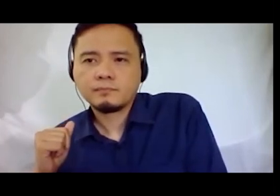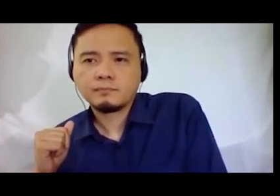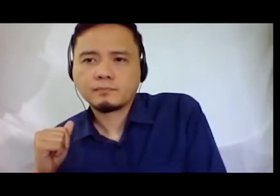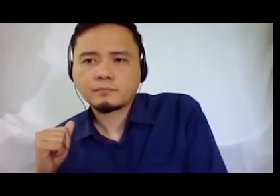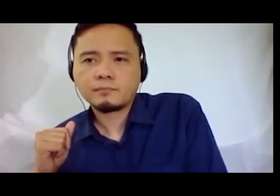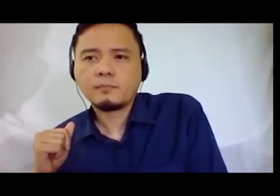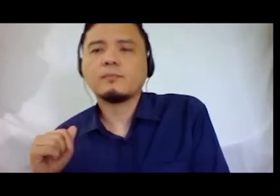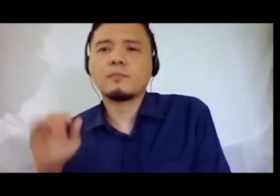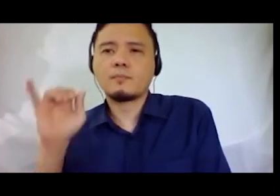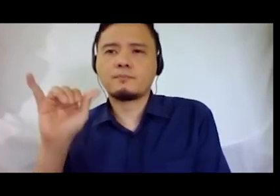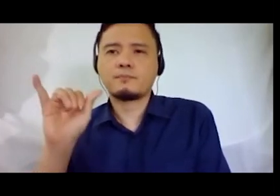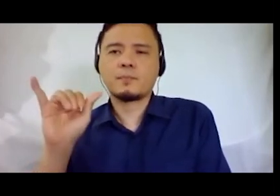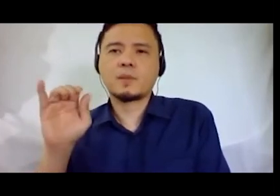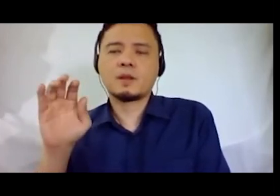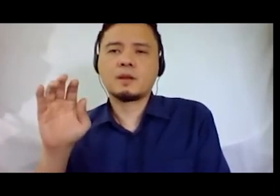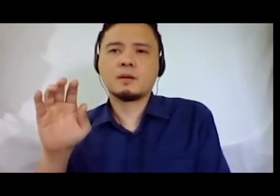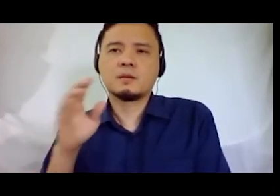if you translate it